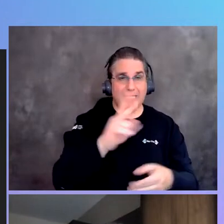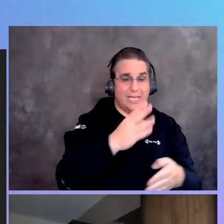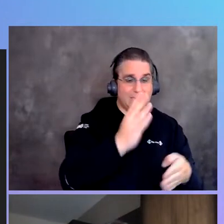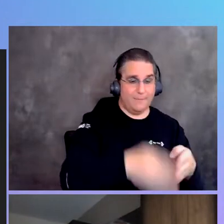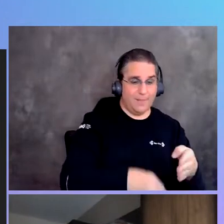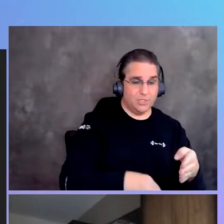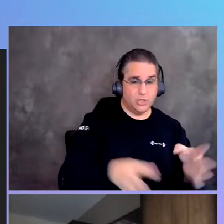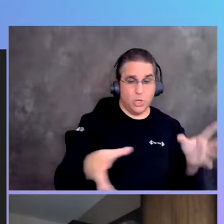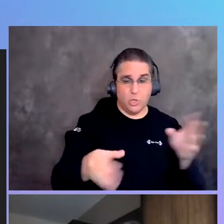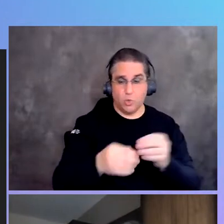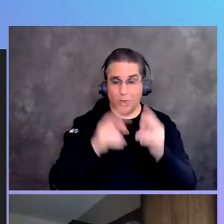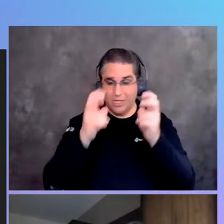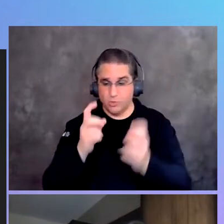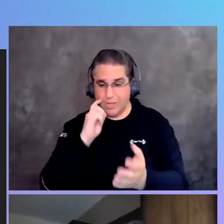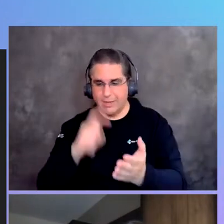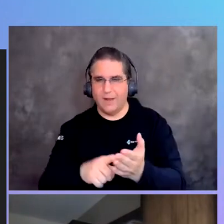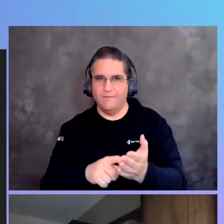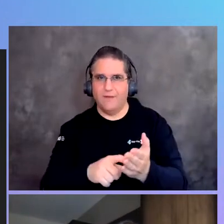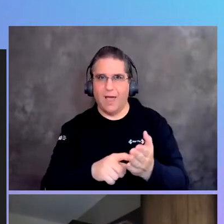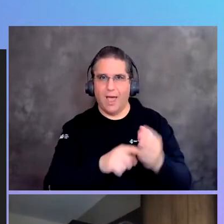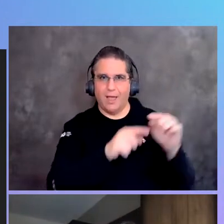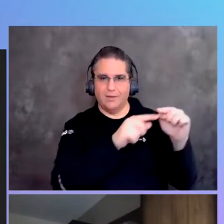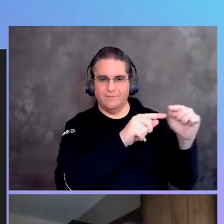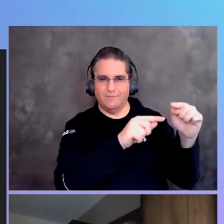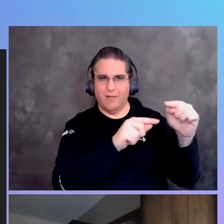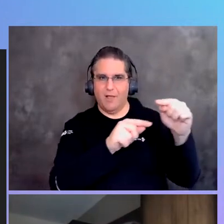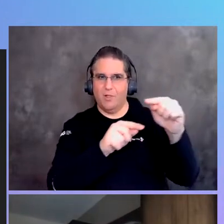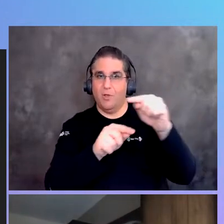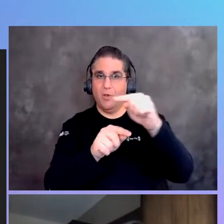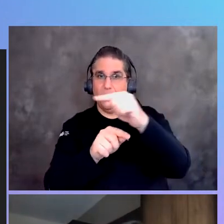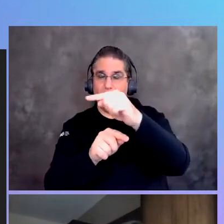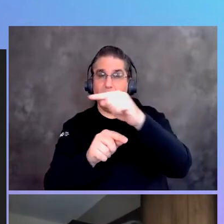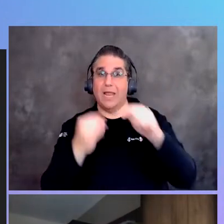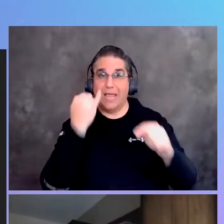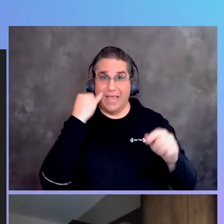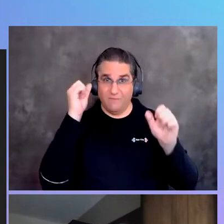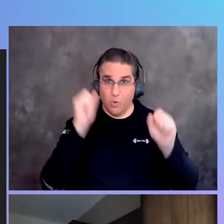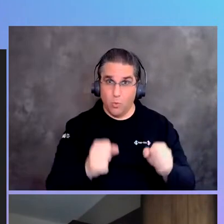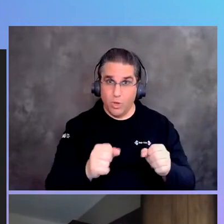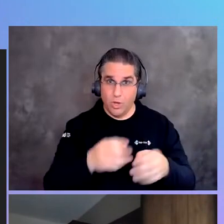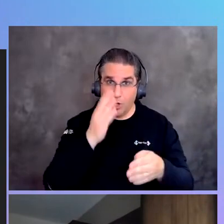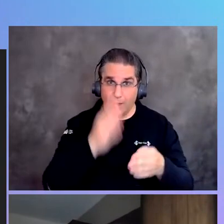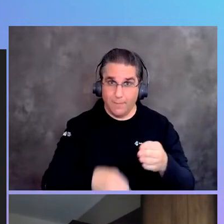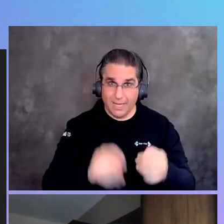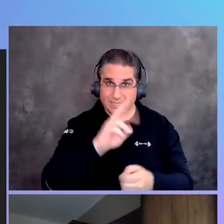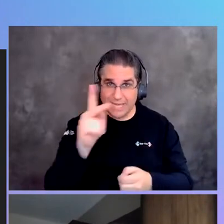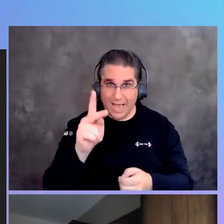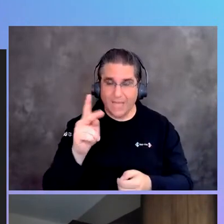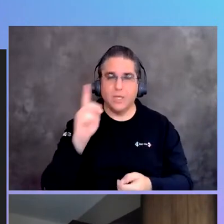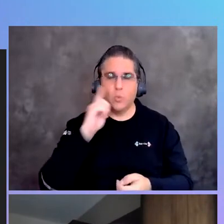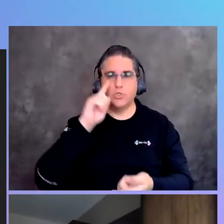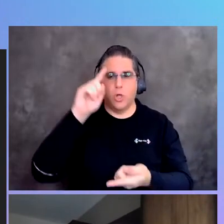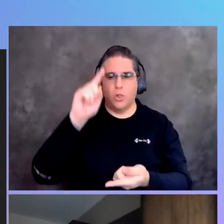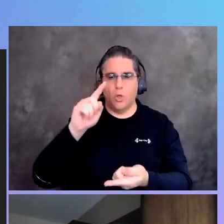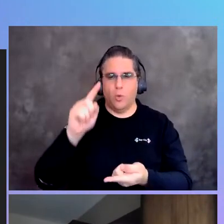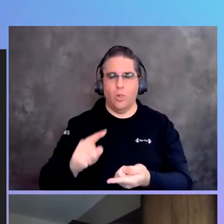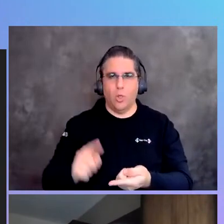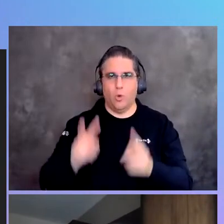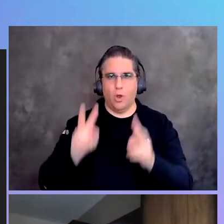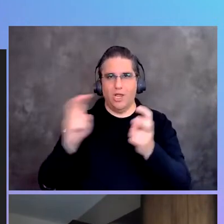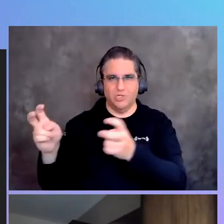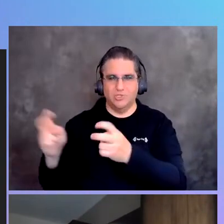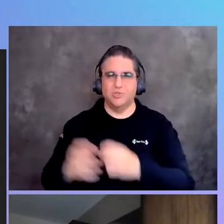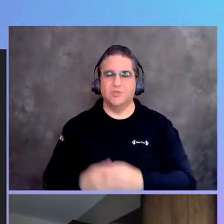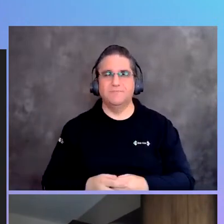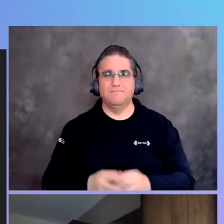issues identified. The longer the user was consistently able to complete tasks, the lower our issues reduced